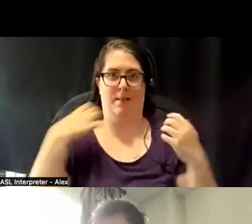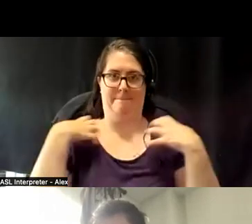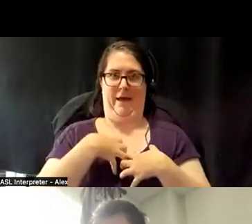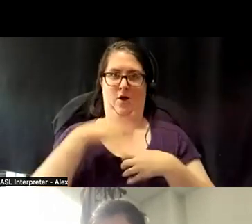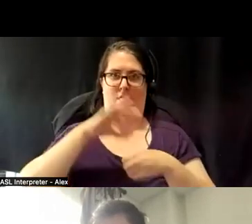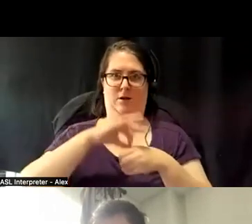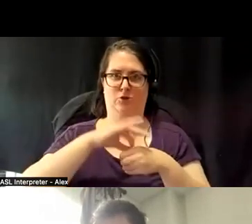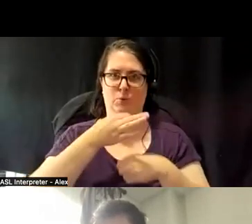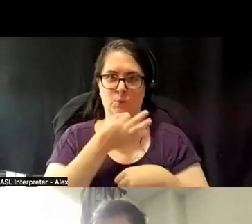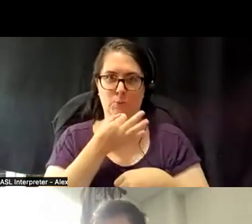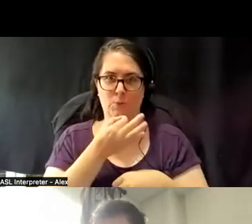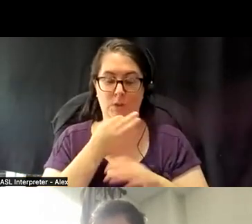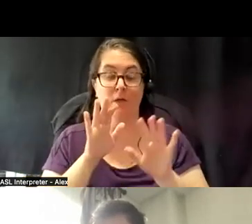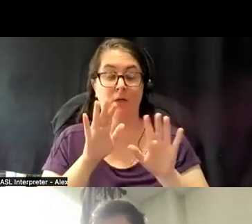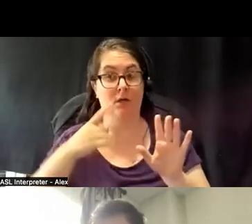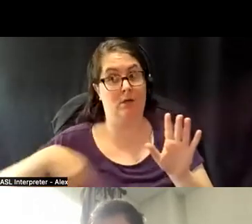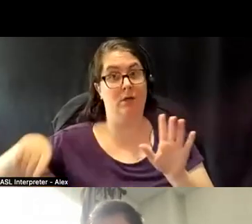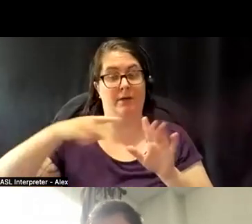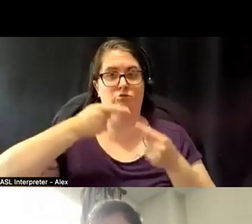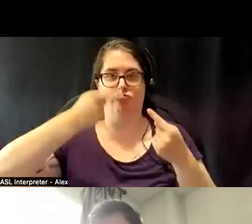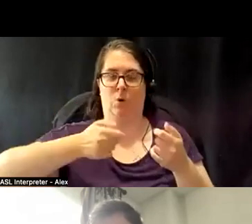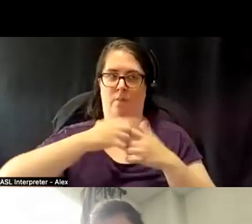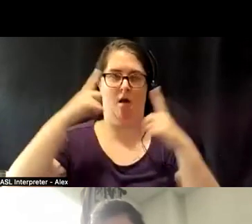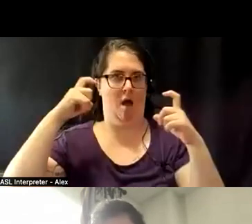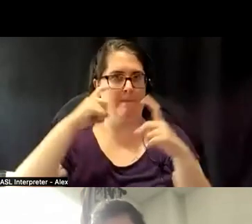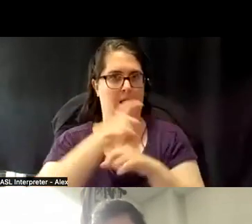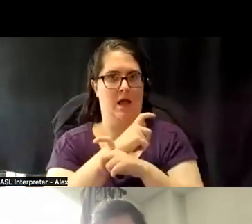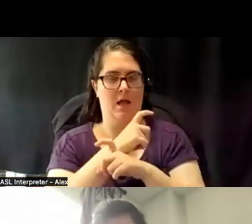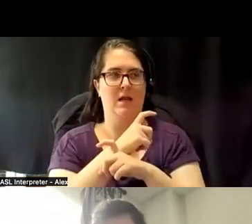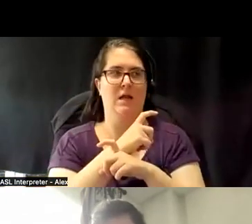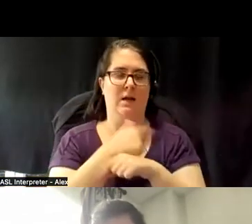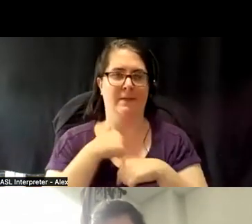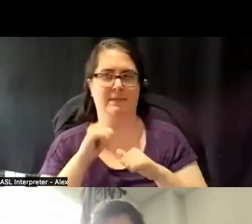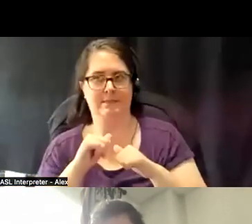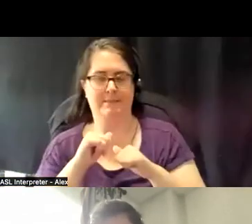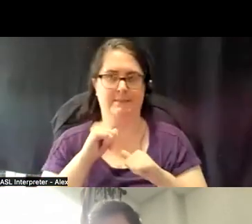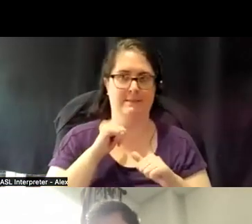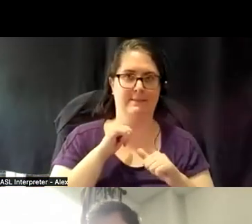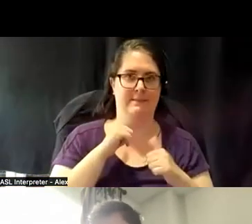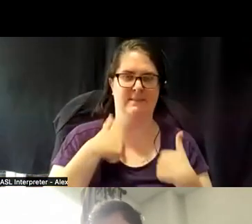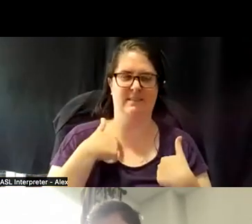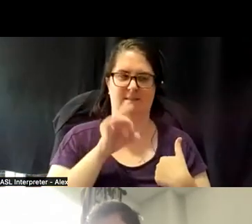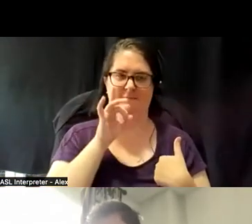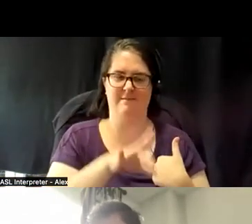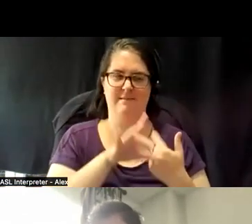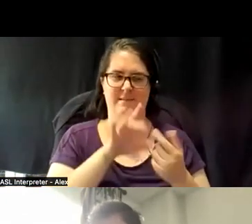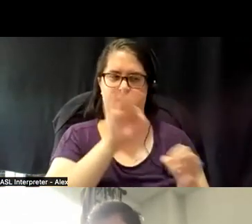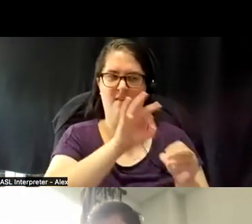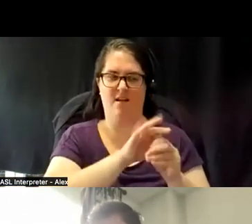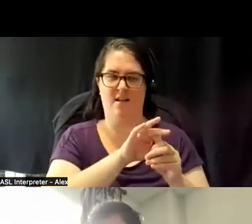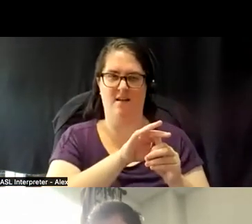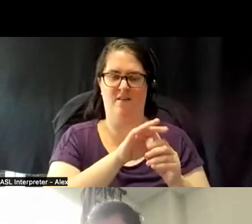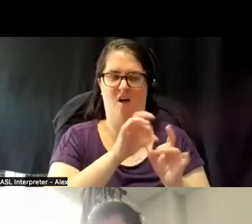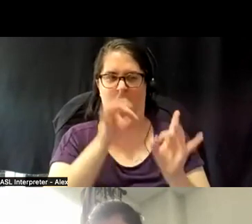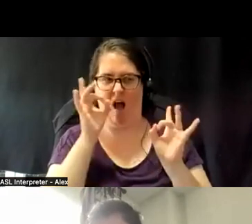election. And I know a lot of us struggle with the complicated nature of often wanting to reject electoral politics and the whole rotten